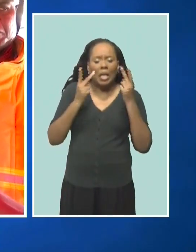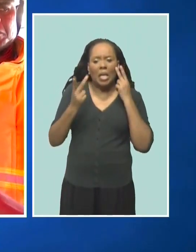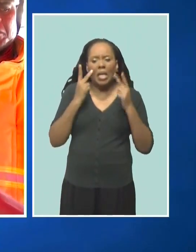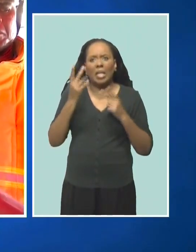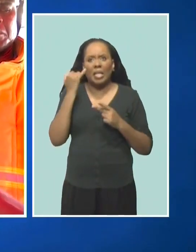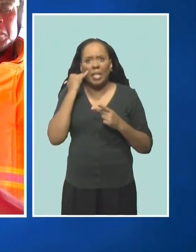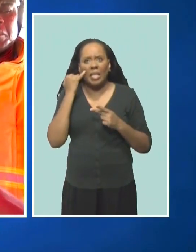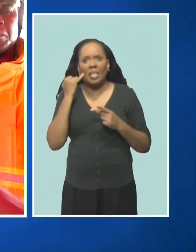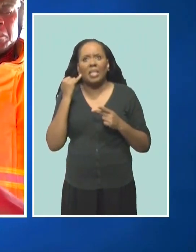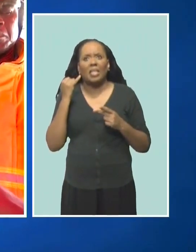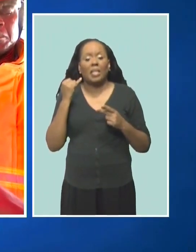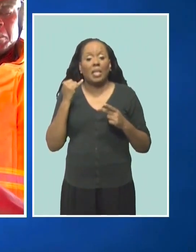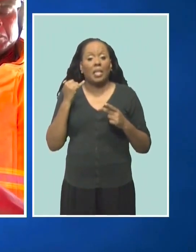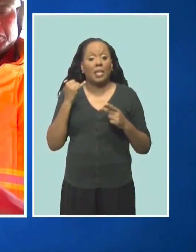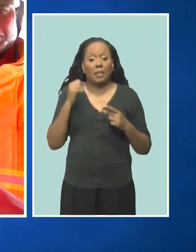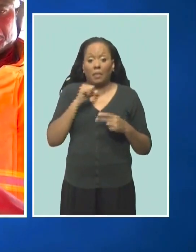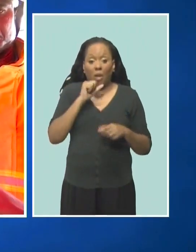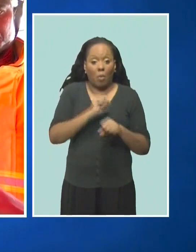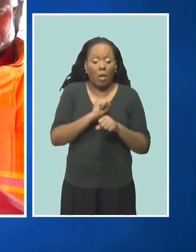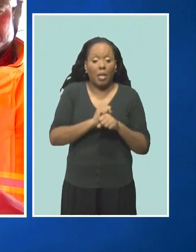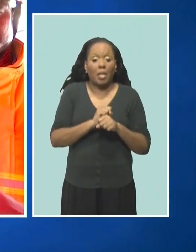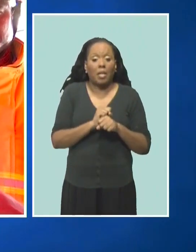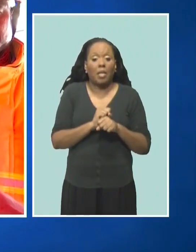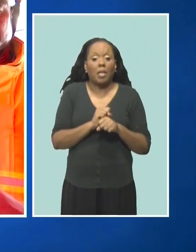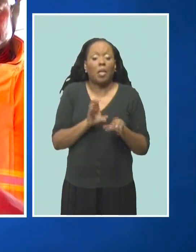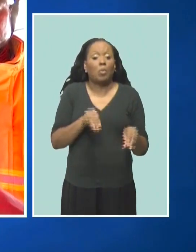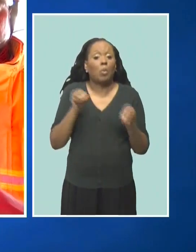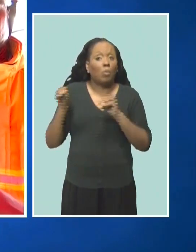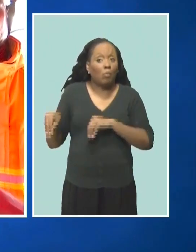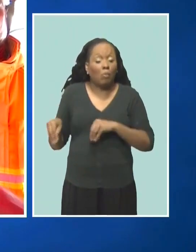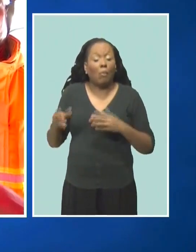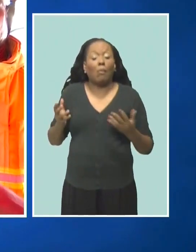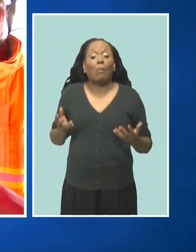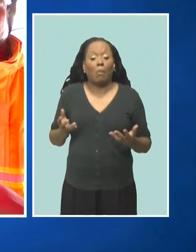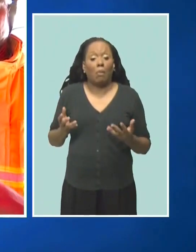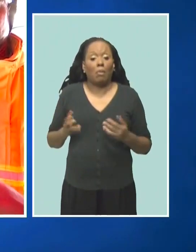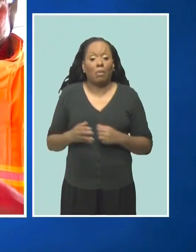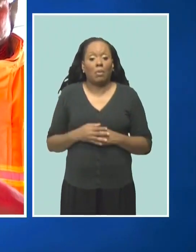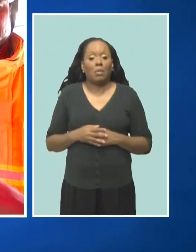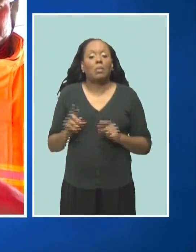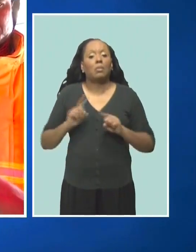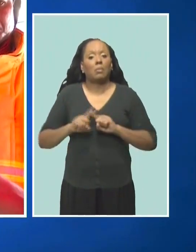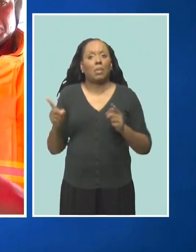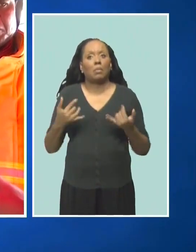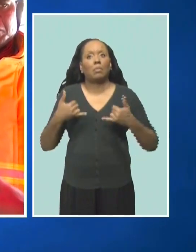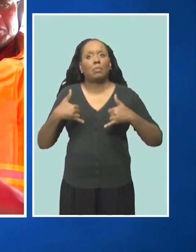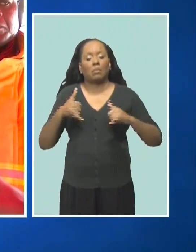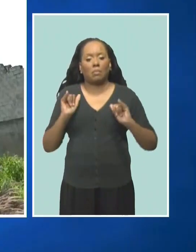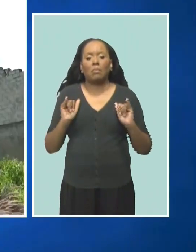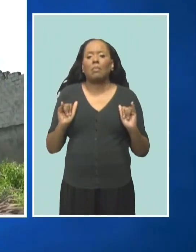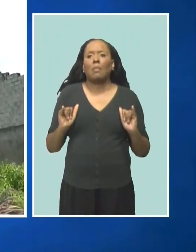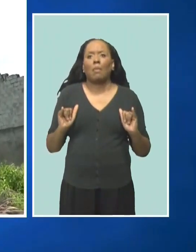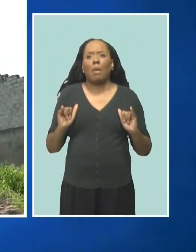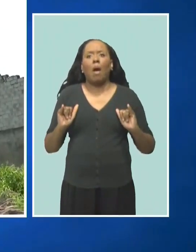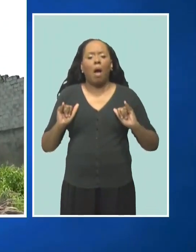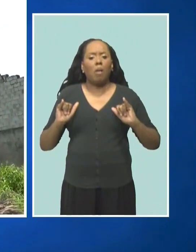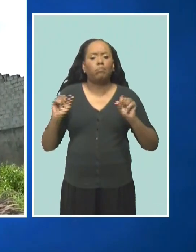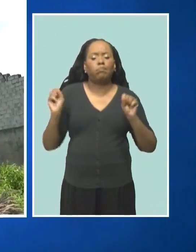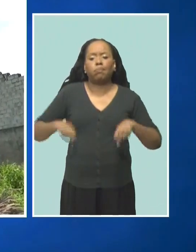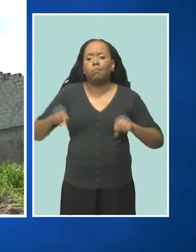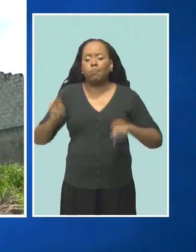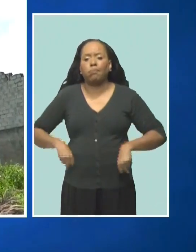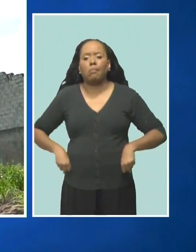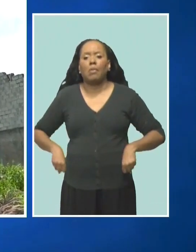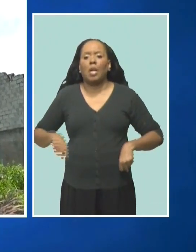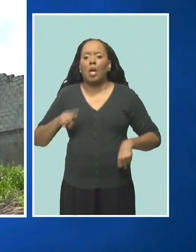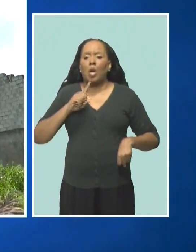hydrants removed from the area. But it did not stop us from setting up the initial operation. The fire chief said